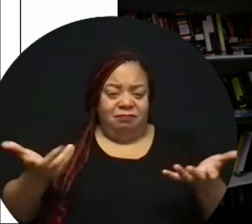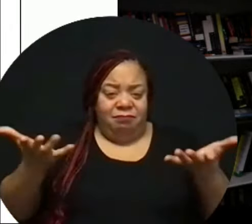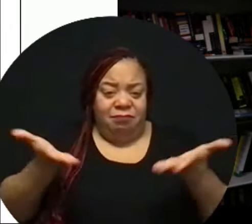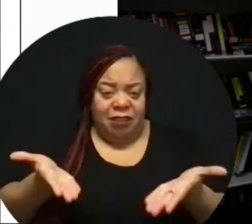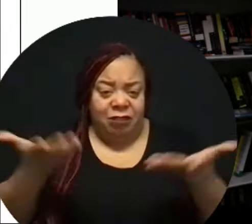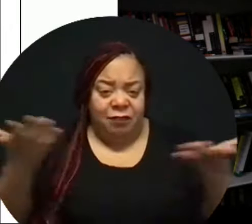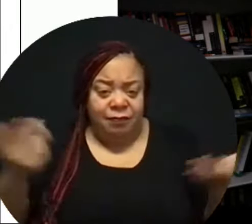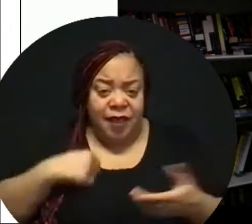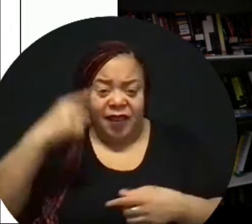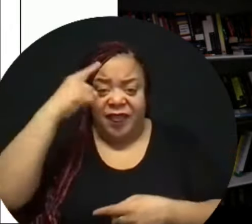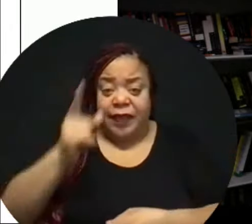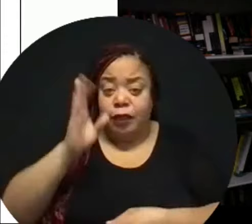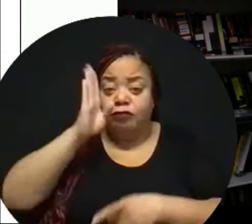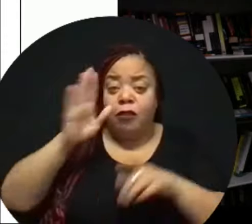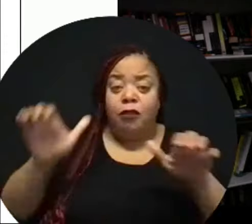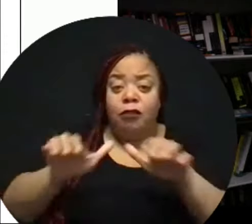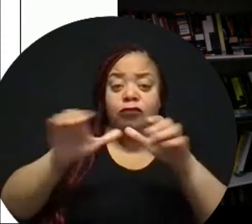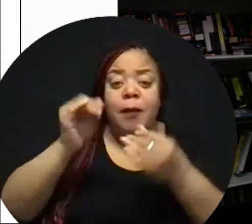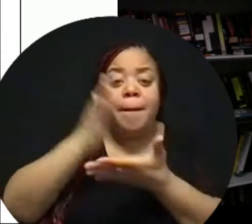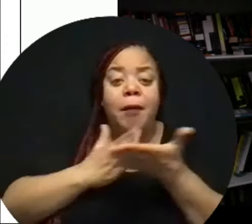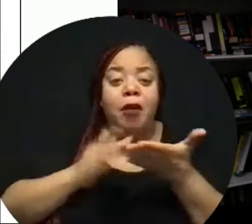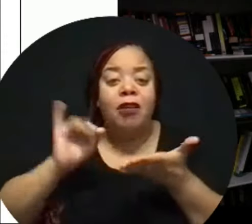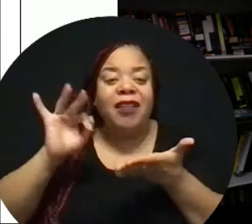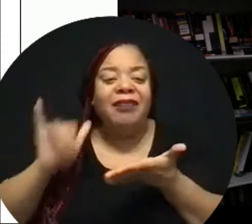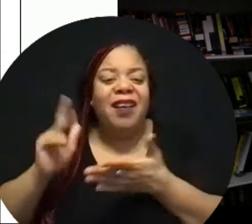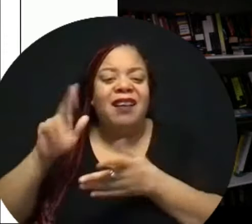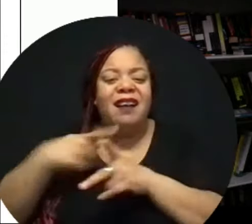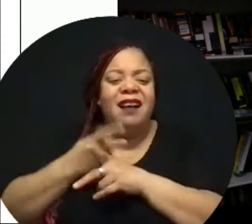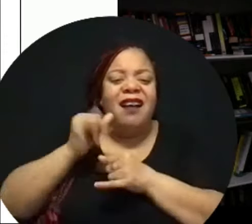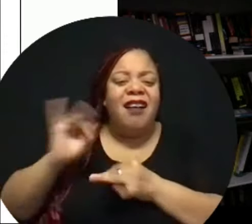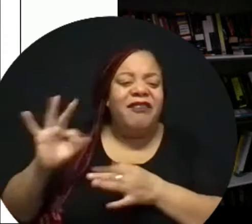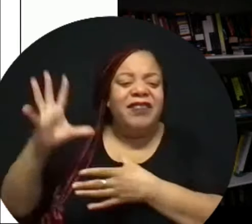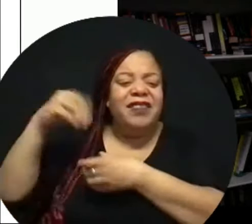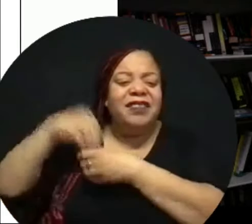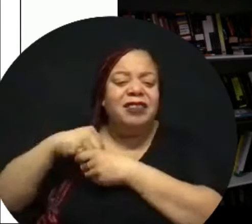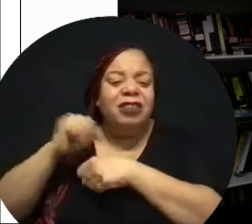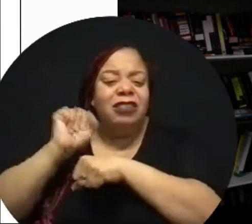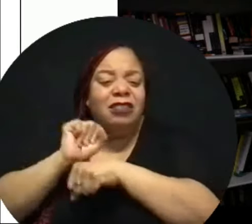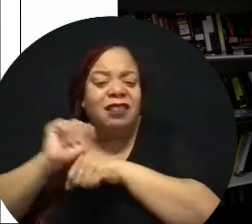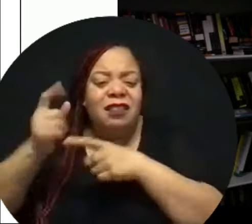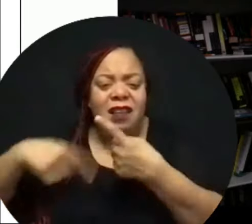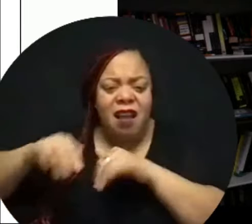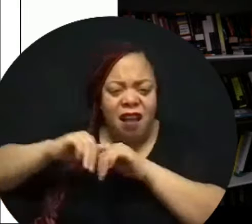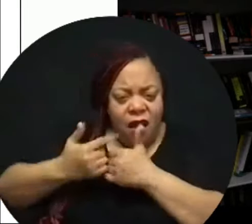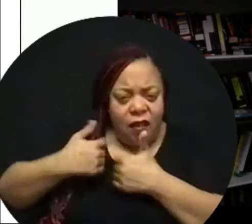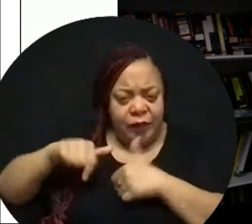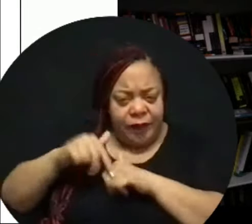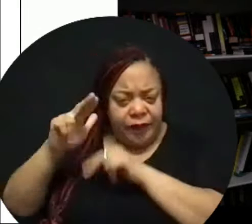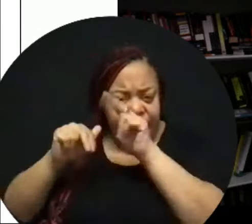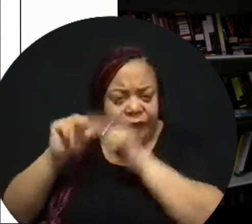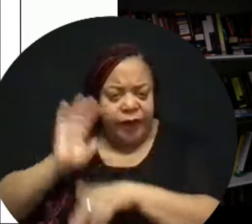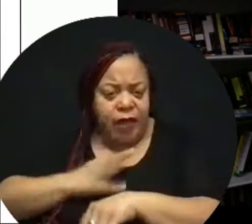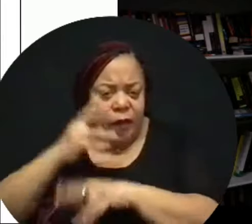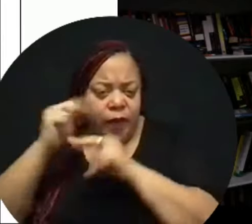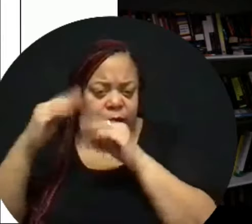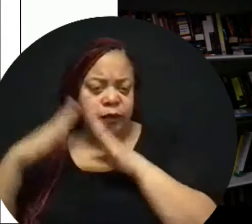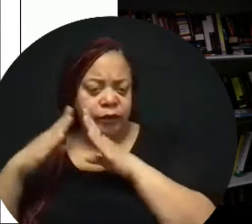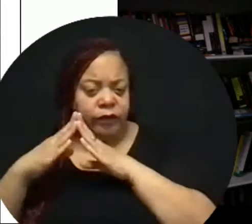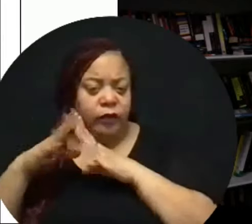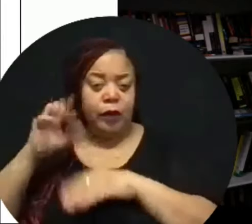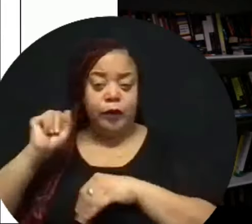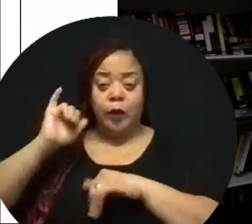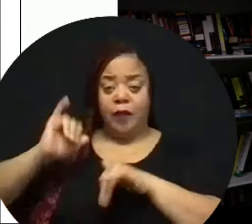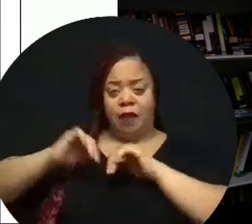different values so that we're not just being siphoned into racial global capitalist systems